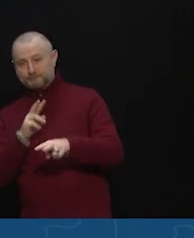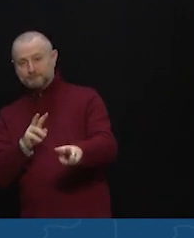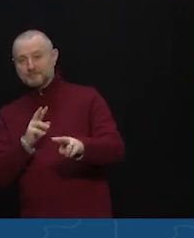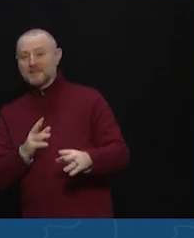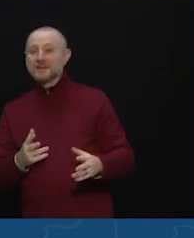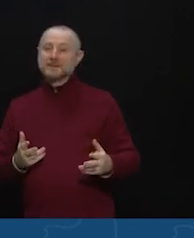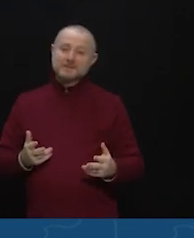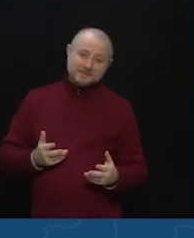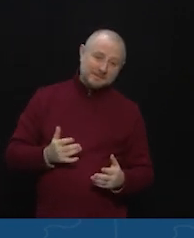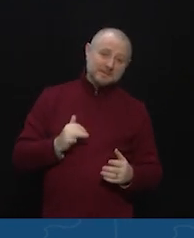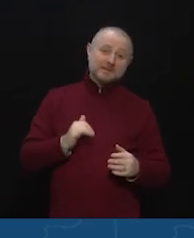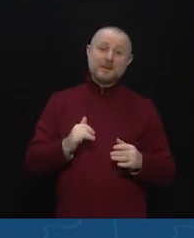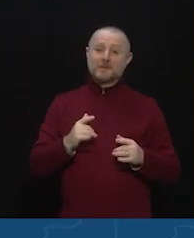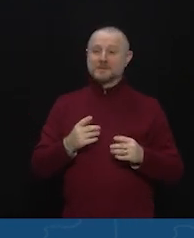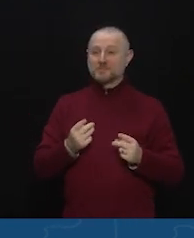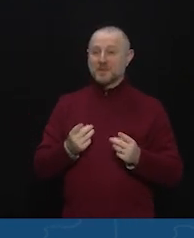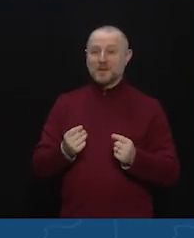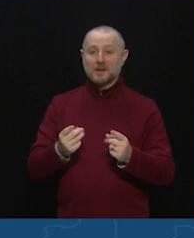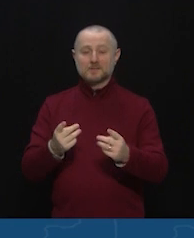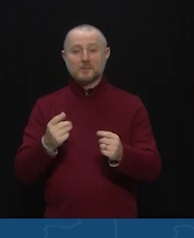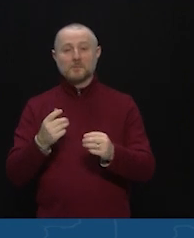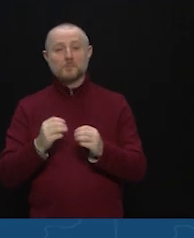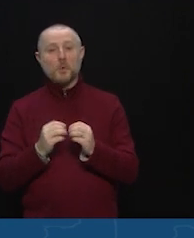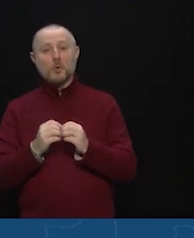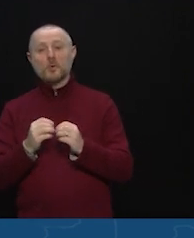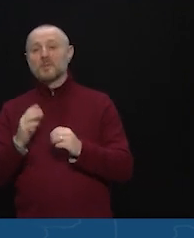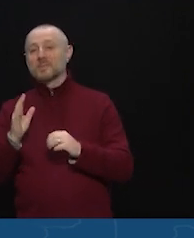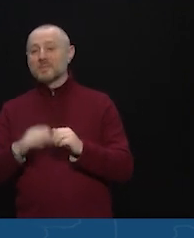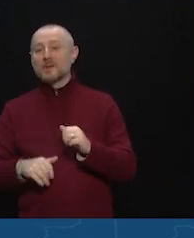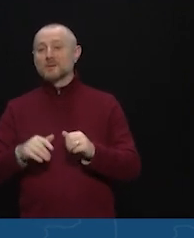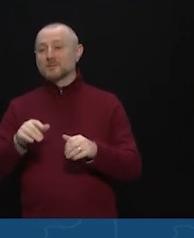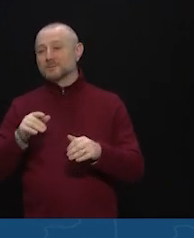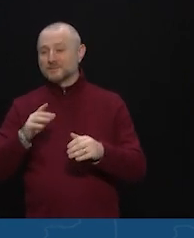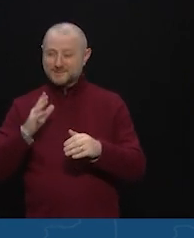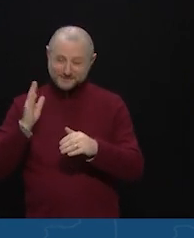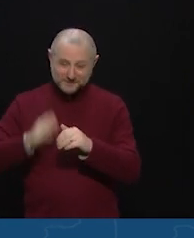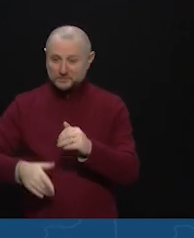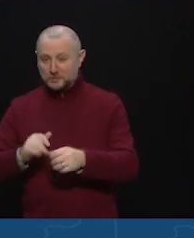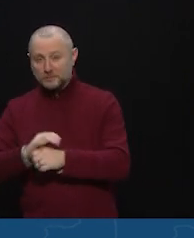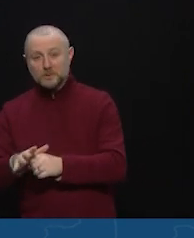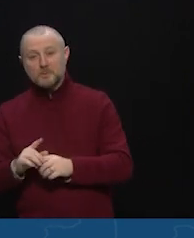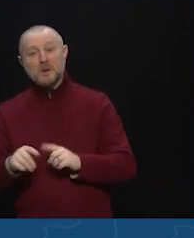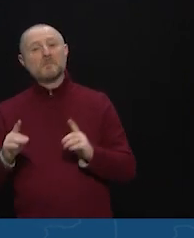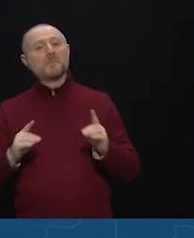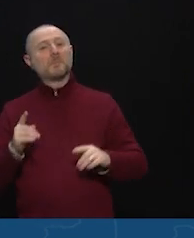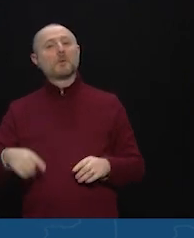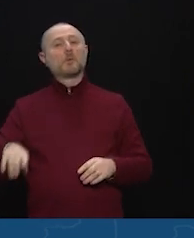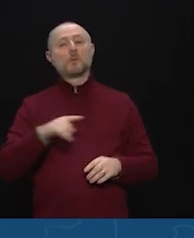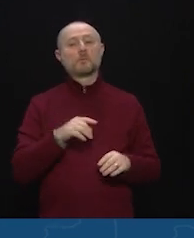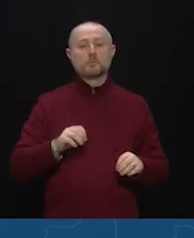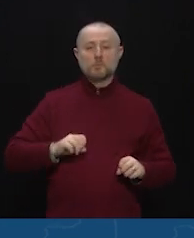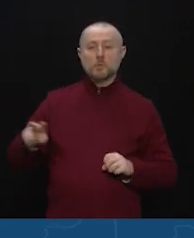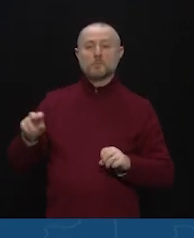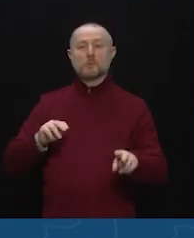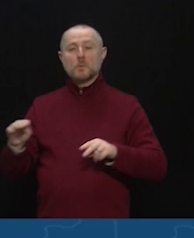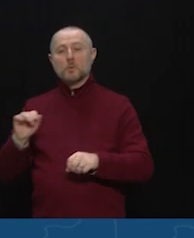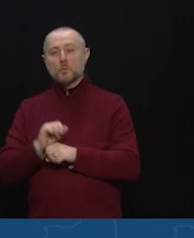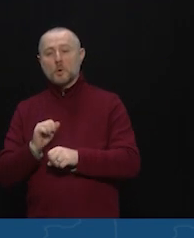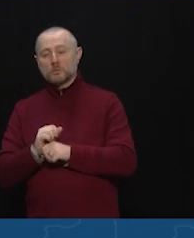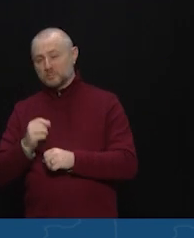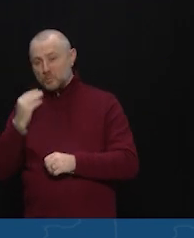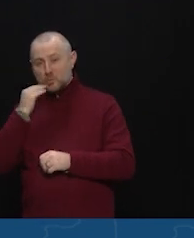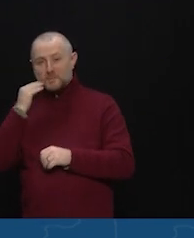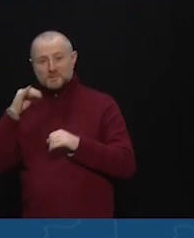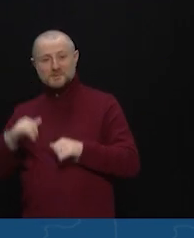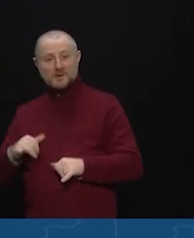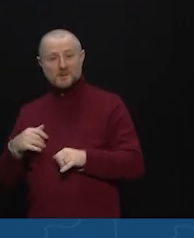COVID. And depending on where they go, right, our ability, both the state's and New York's ability,